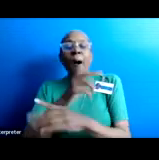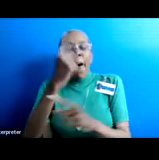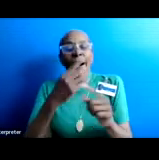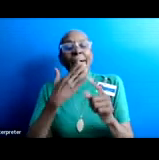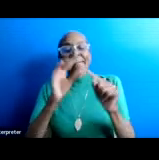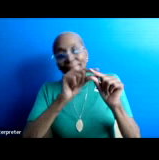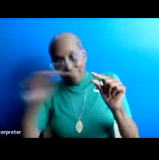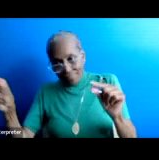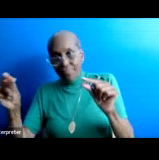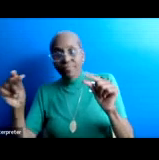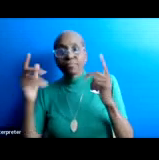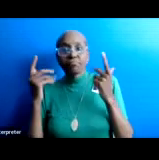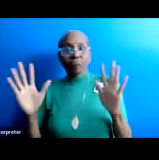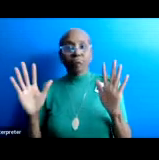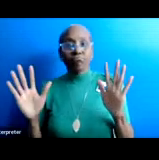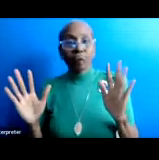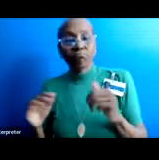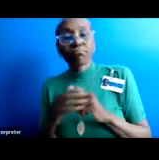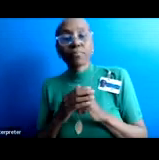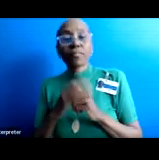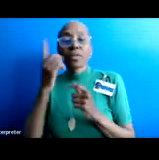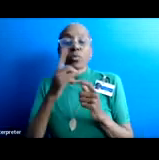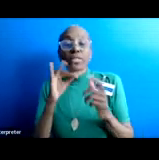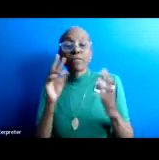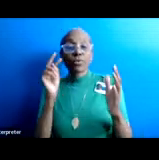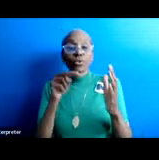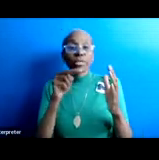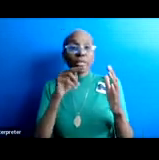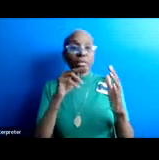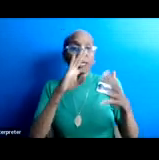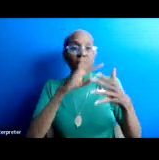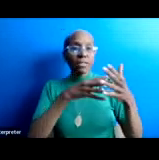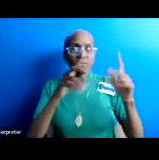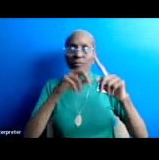one color of highlighting. I wonder if you're looking at this screen and